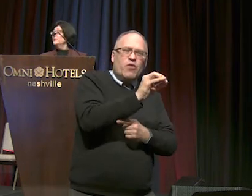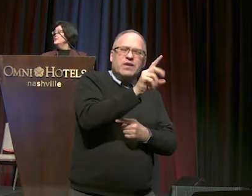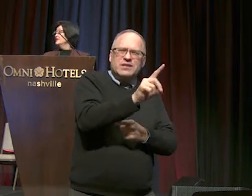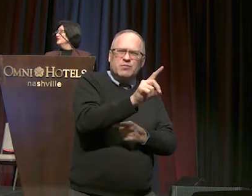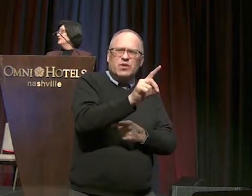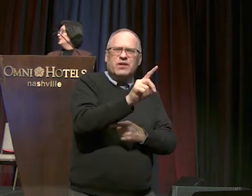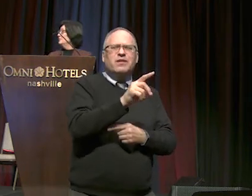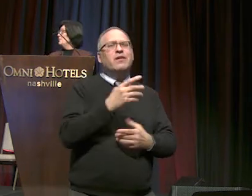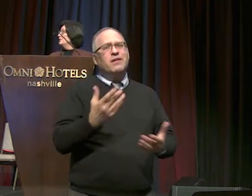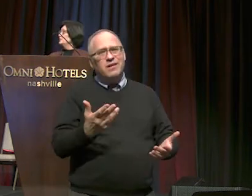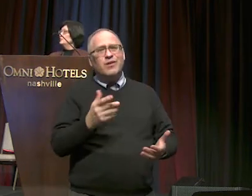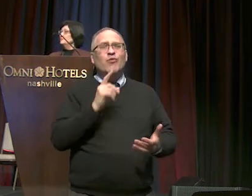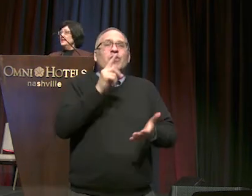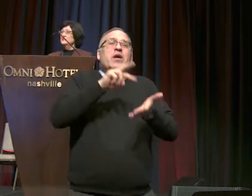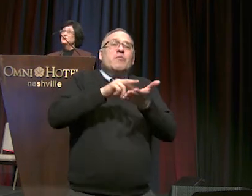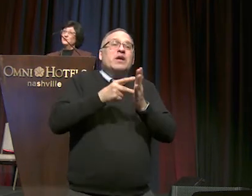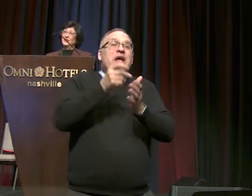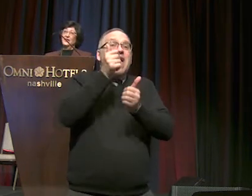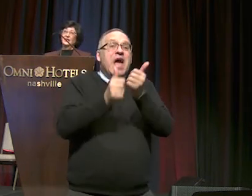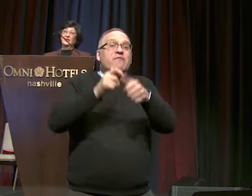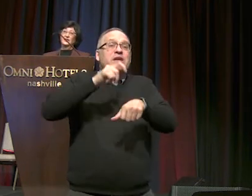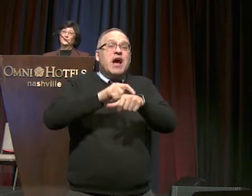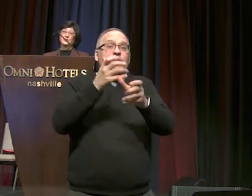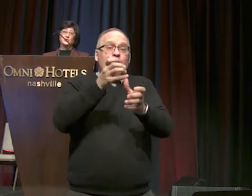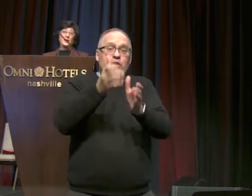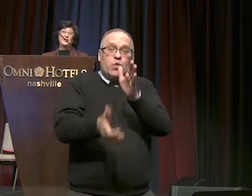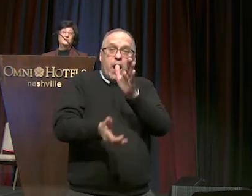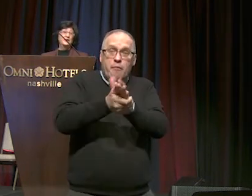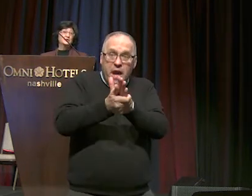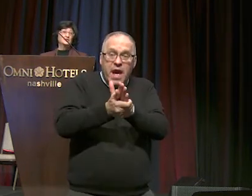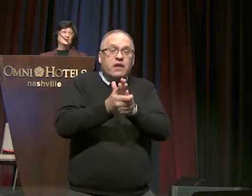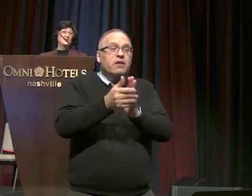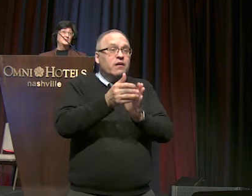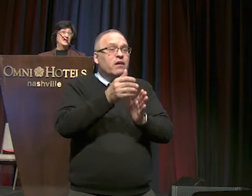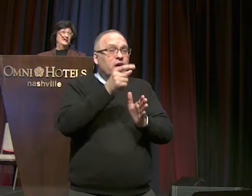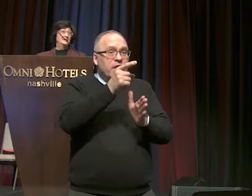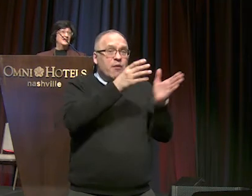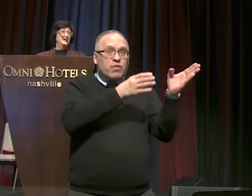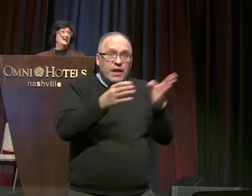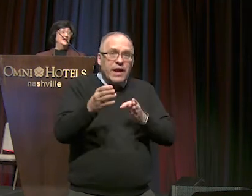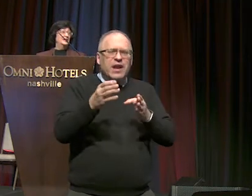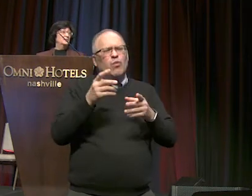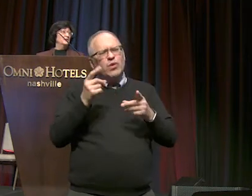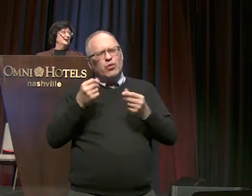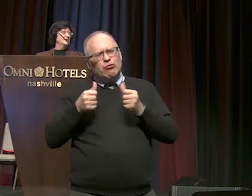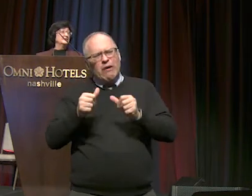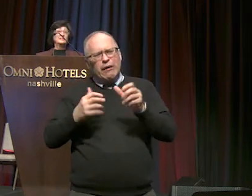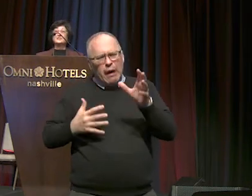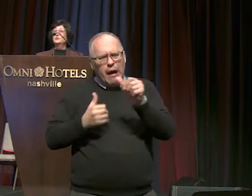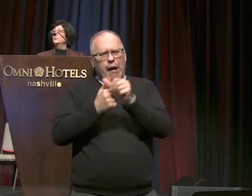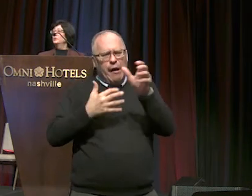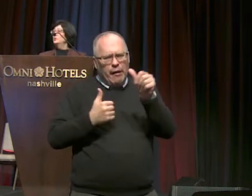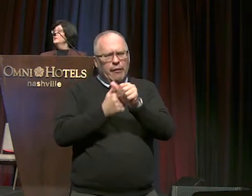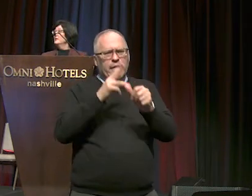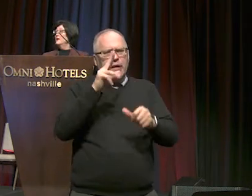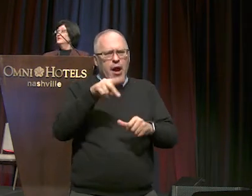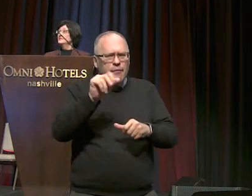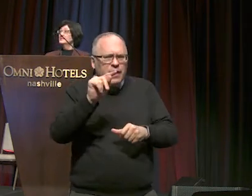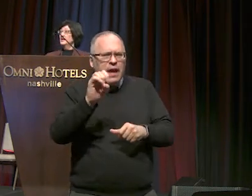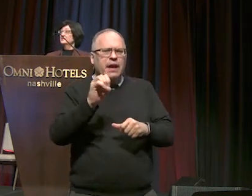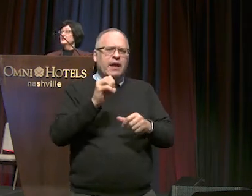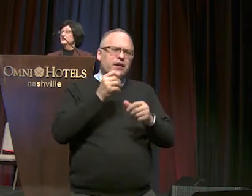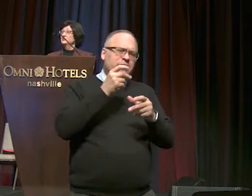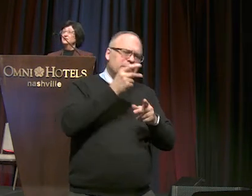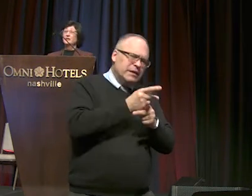also means every time we want to amend the plan and we try to make sure it's updated and completely consistent with US laws